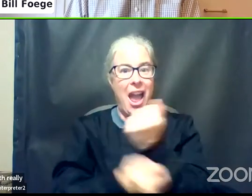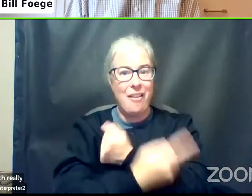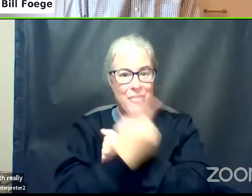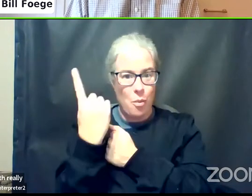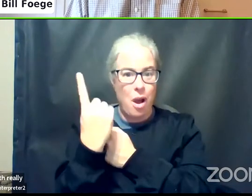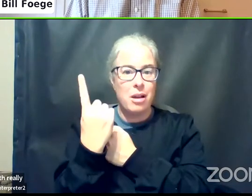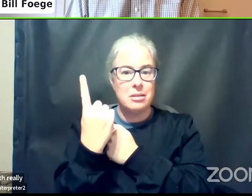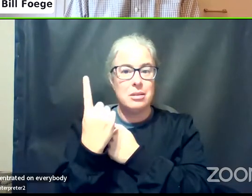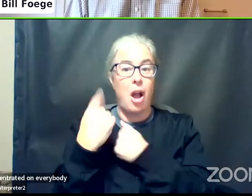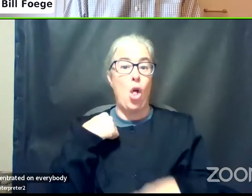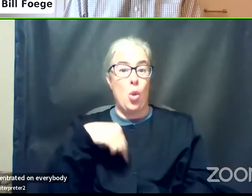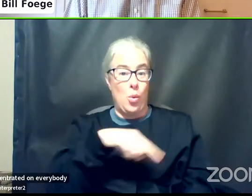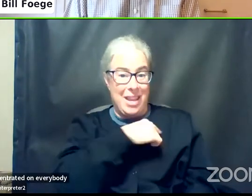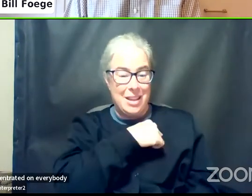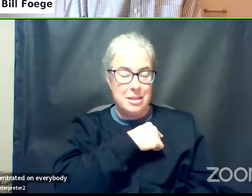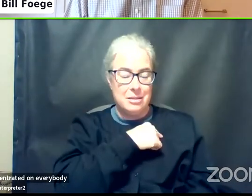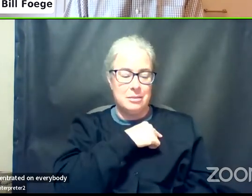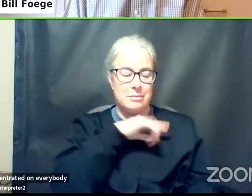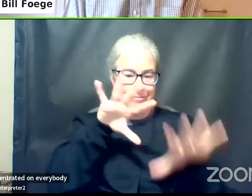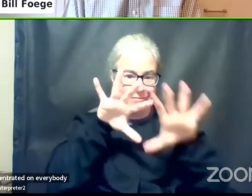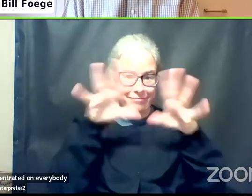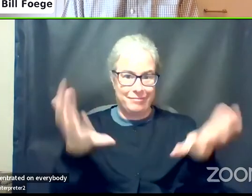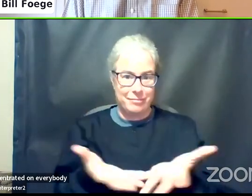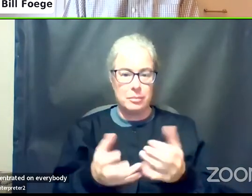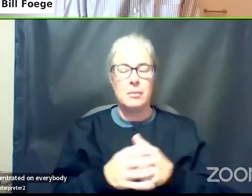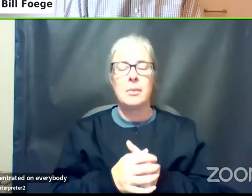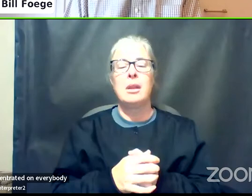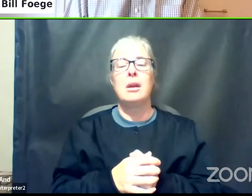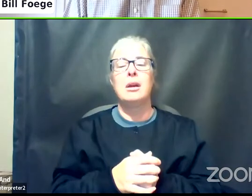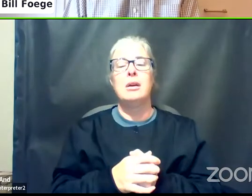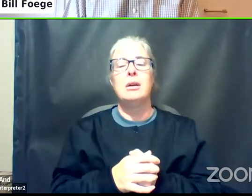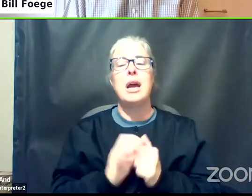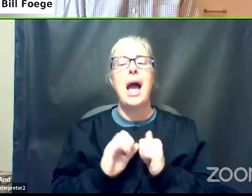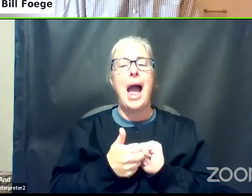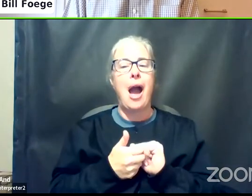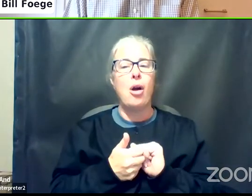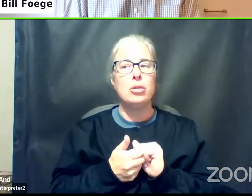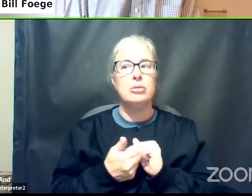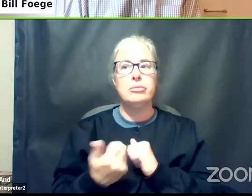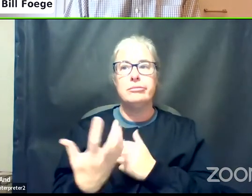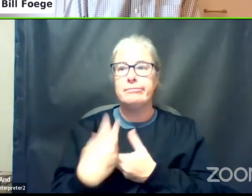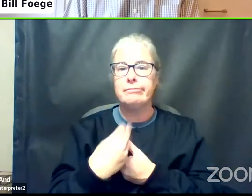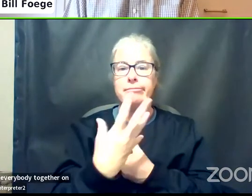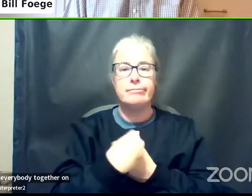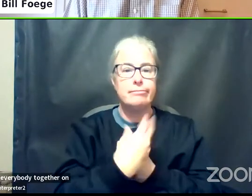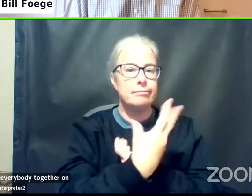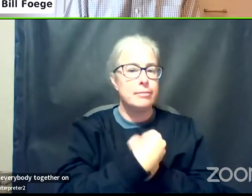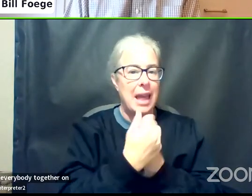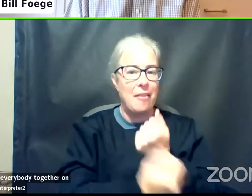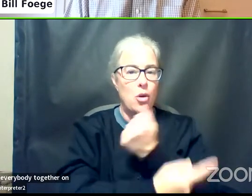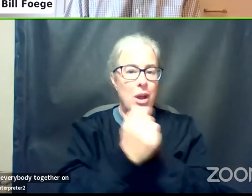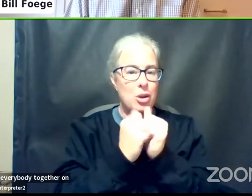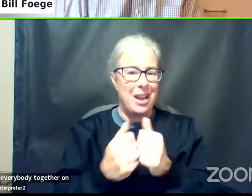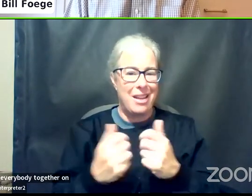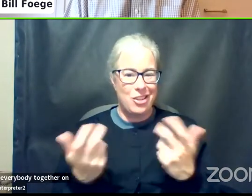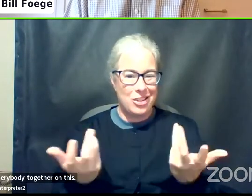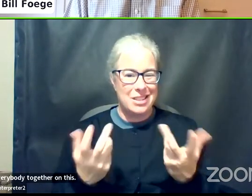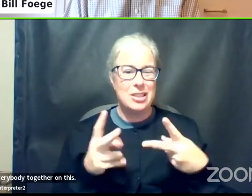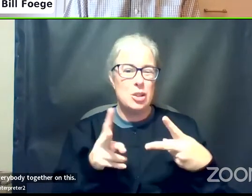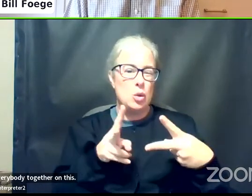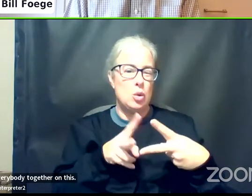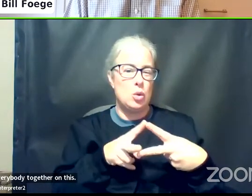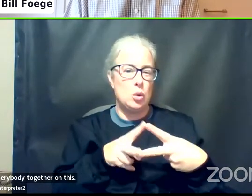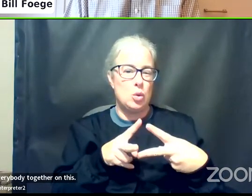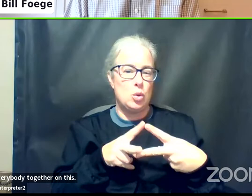on the weed and the how to get everybody together on this there are two things